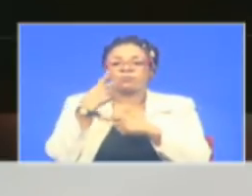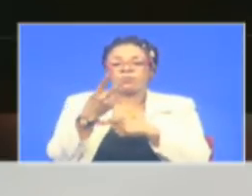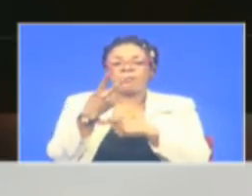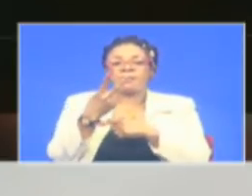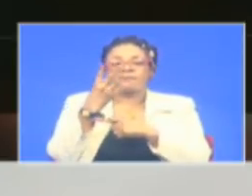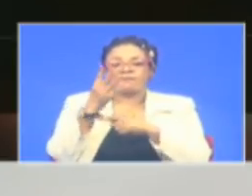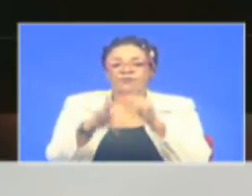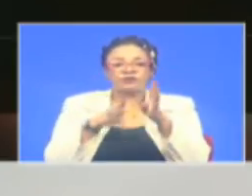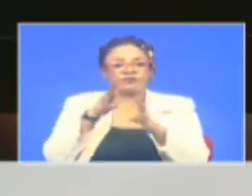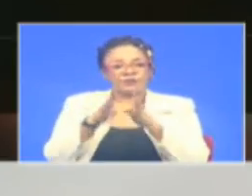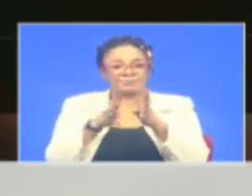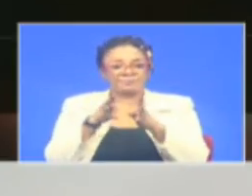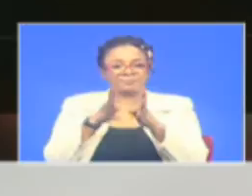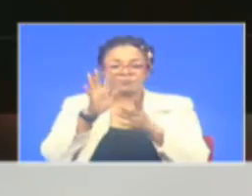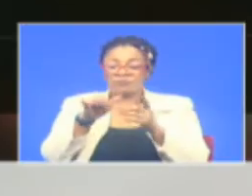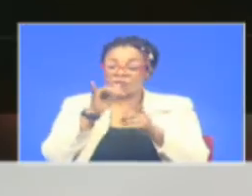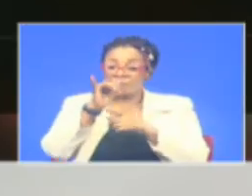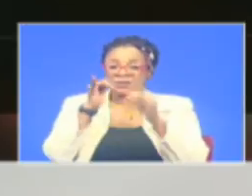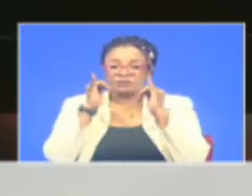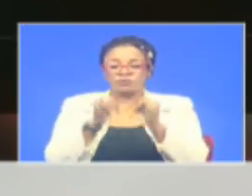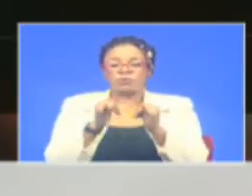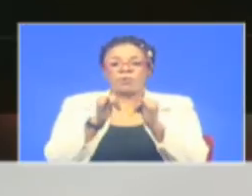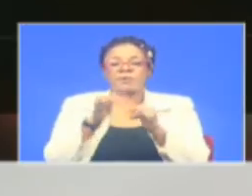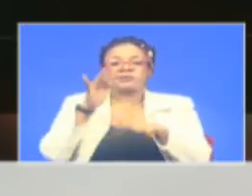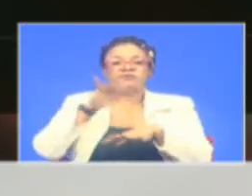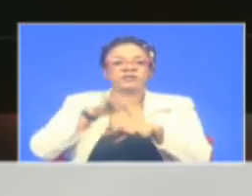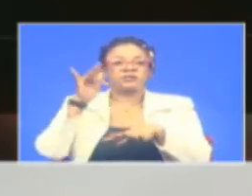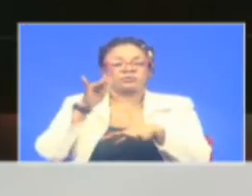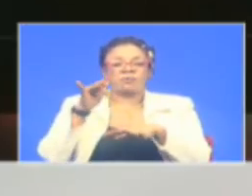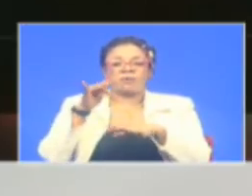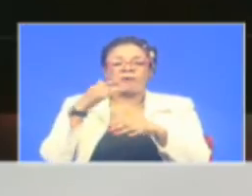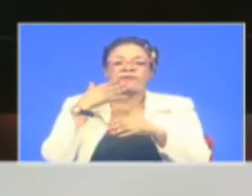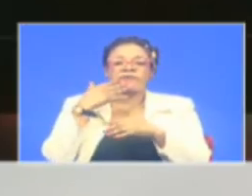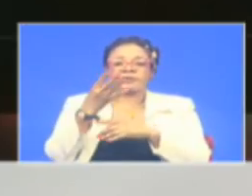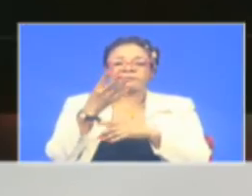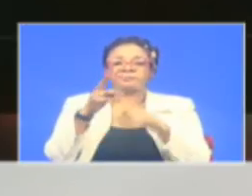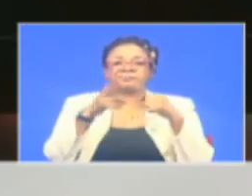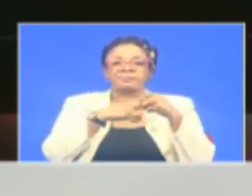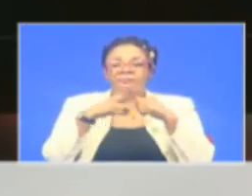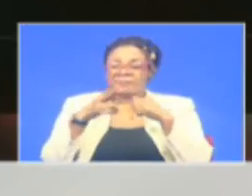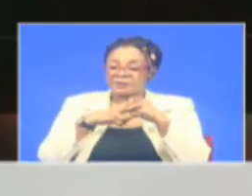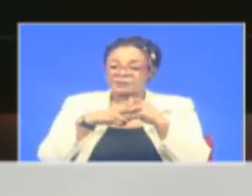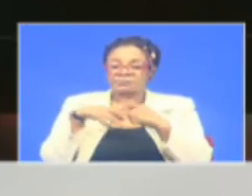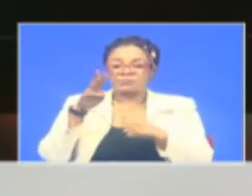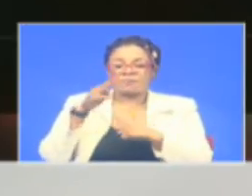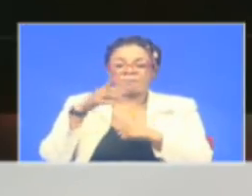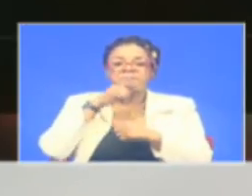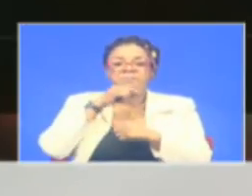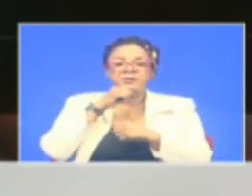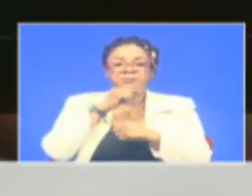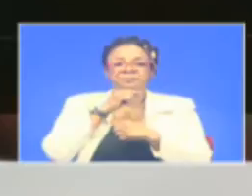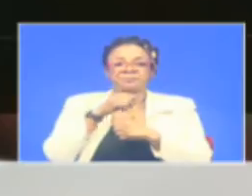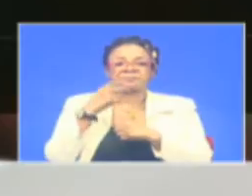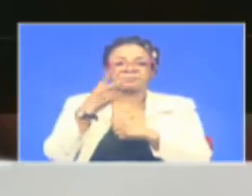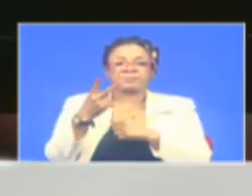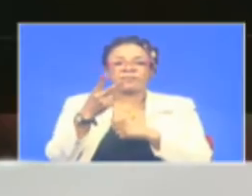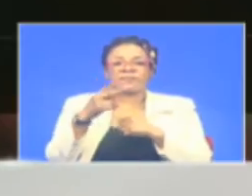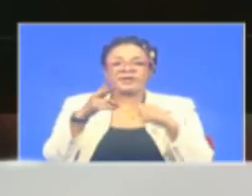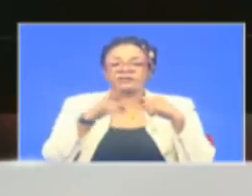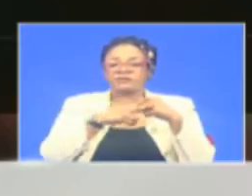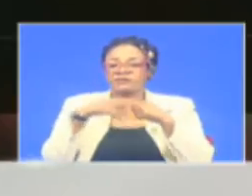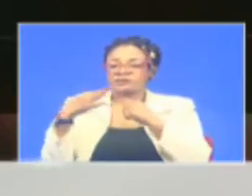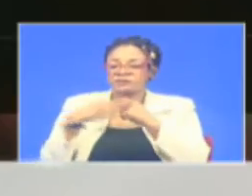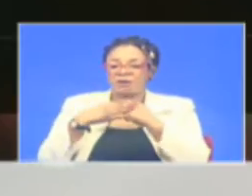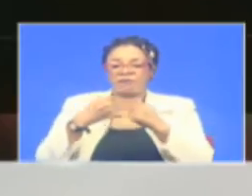63,244. Out of the new infections, 478 are male and 278 are female.